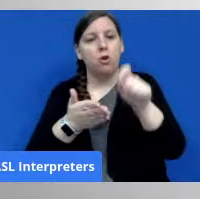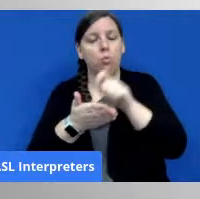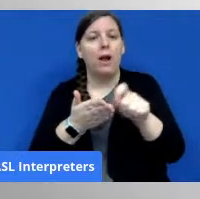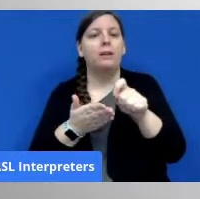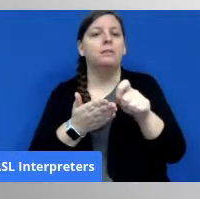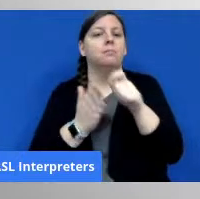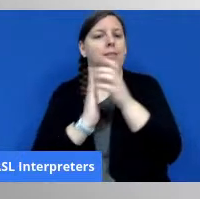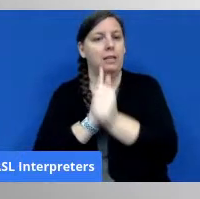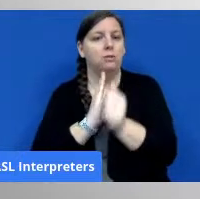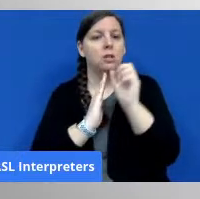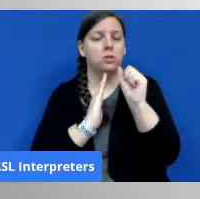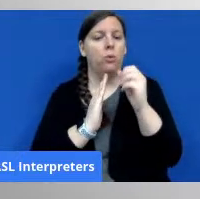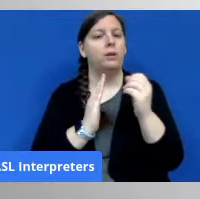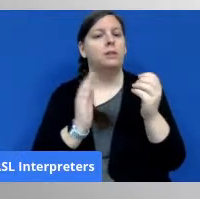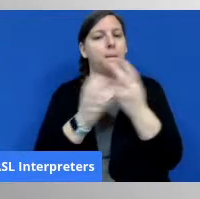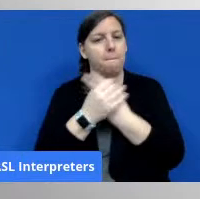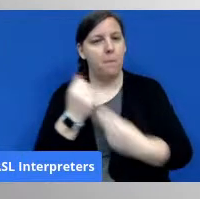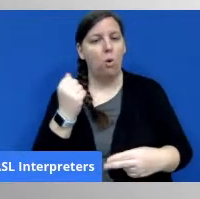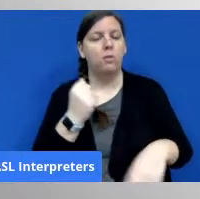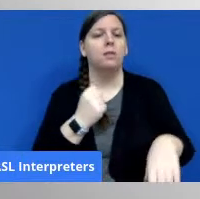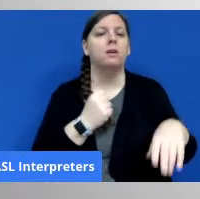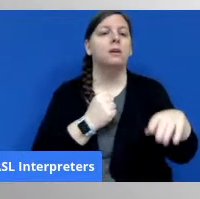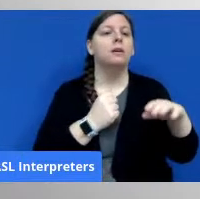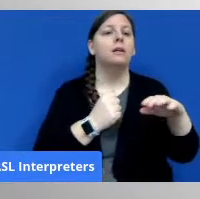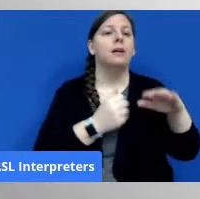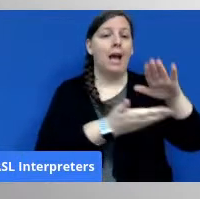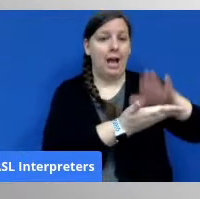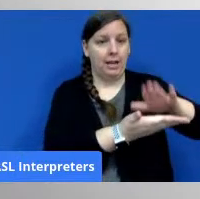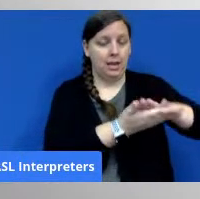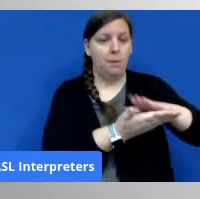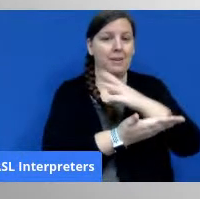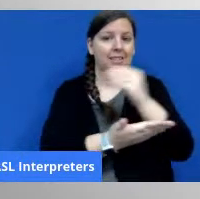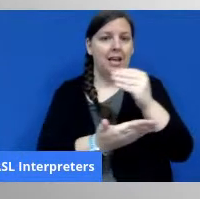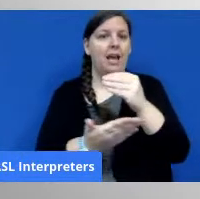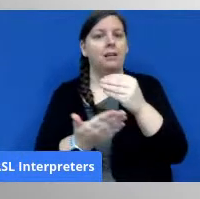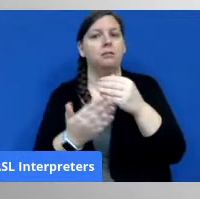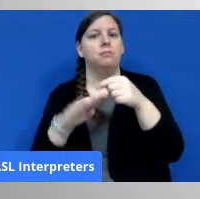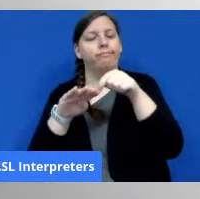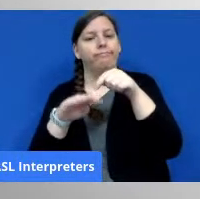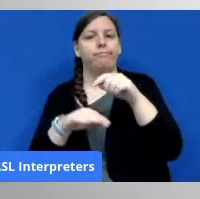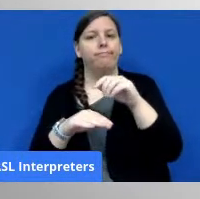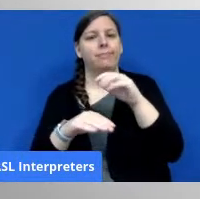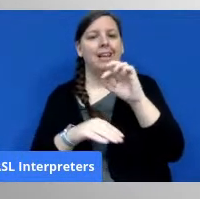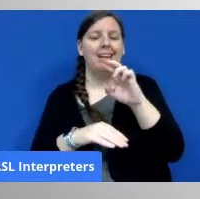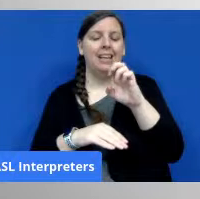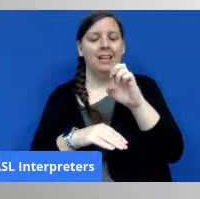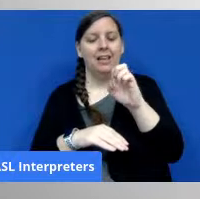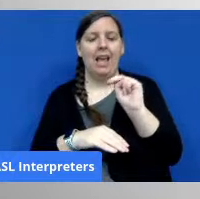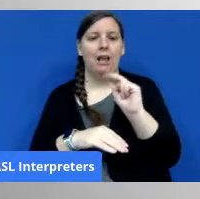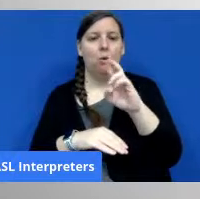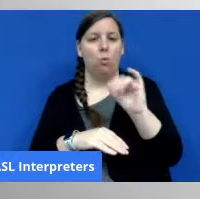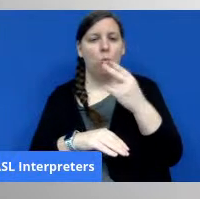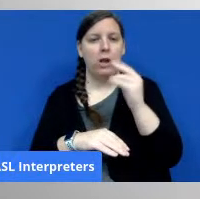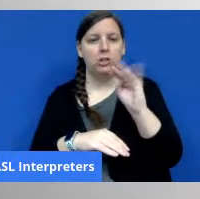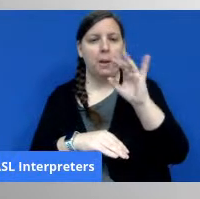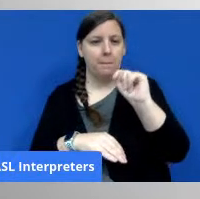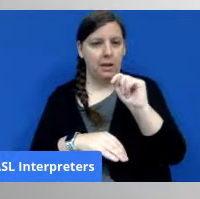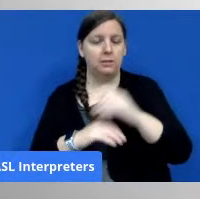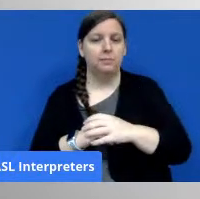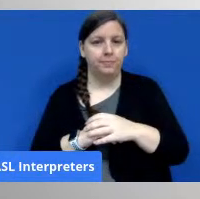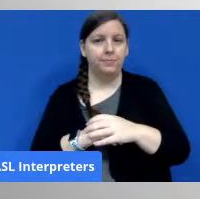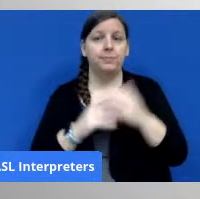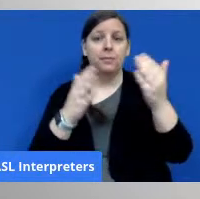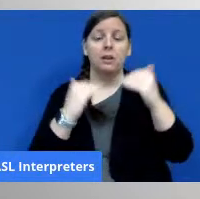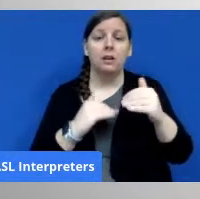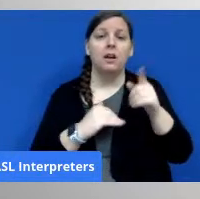enrichment. Our middle school 21st Century Grant, very similar to the elementary. Once again, it